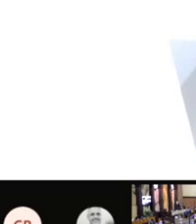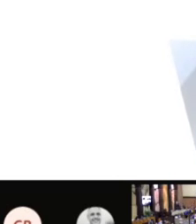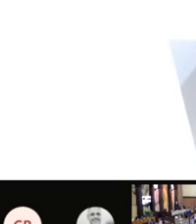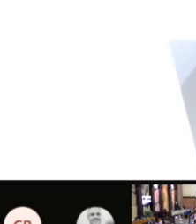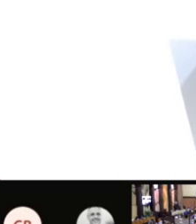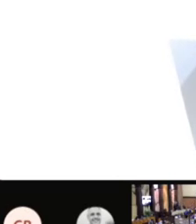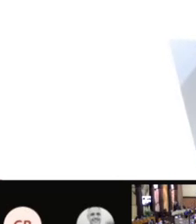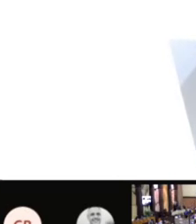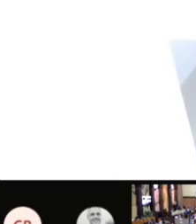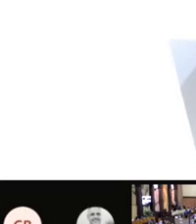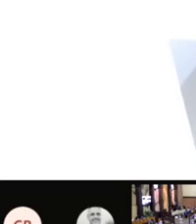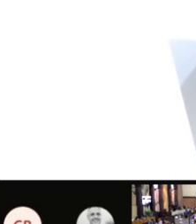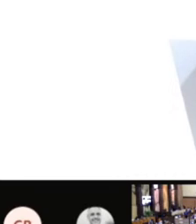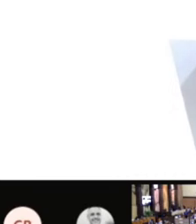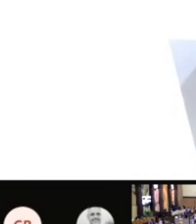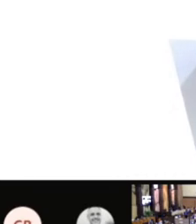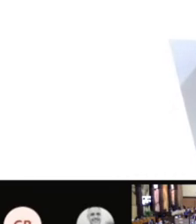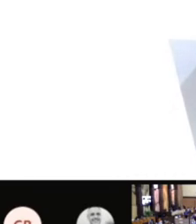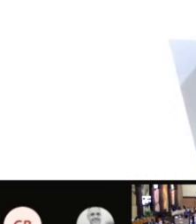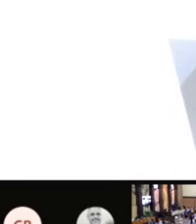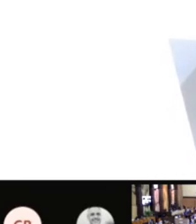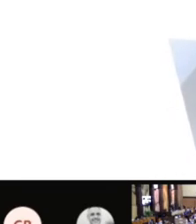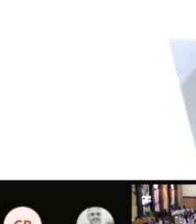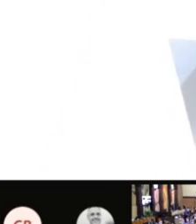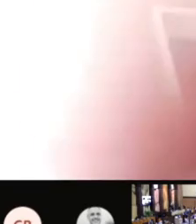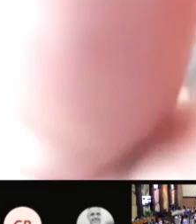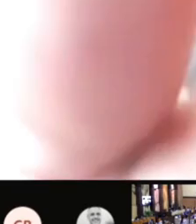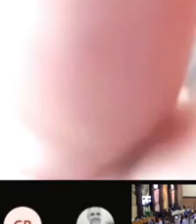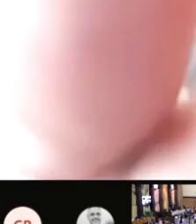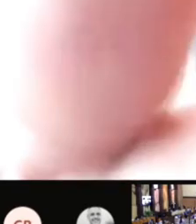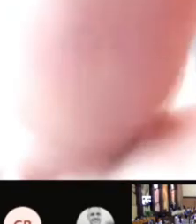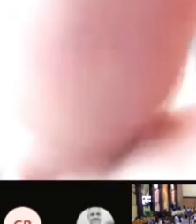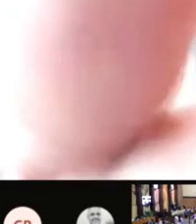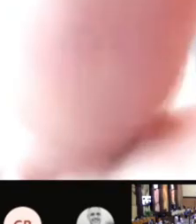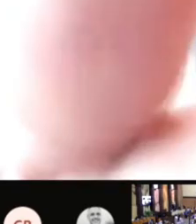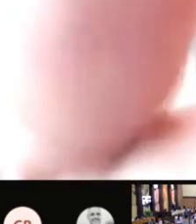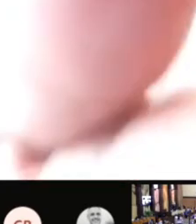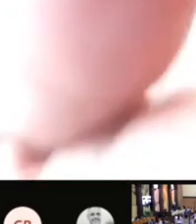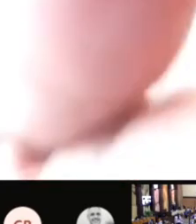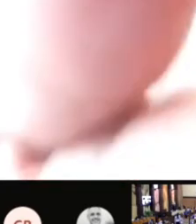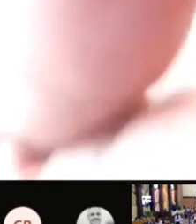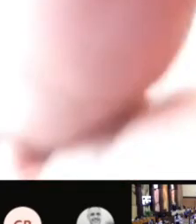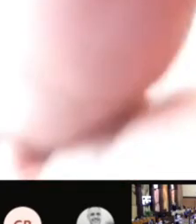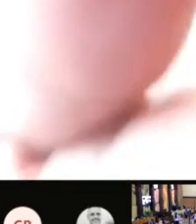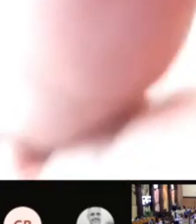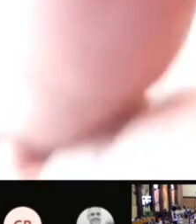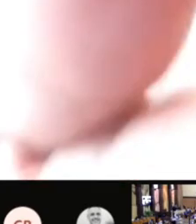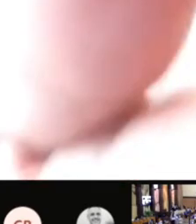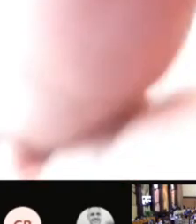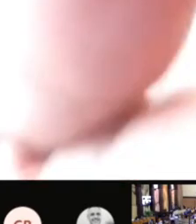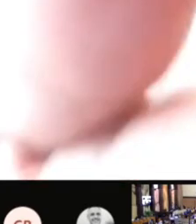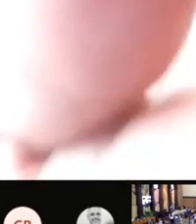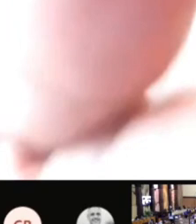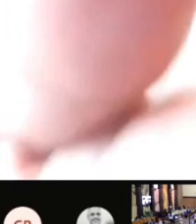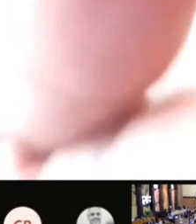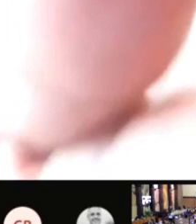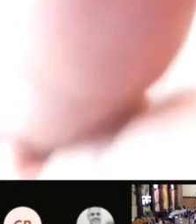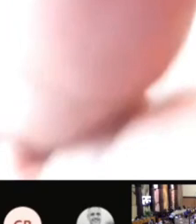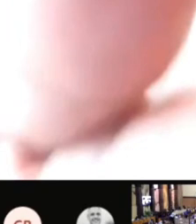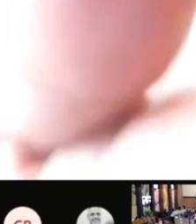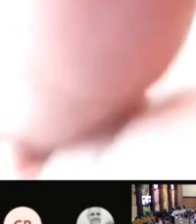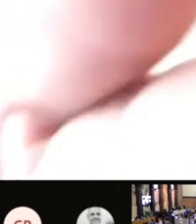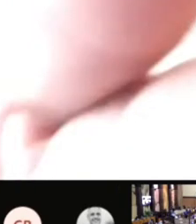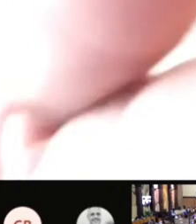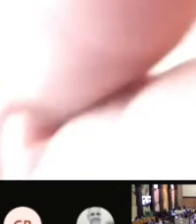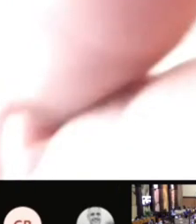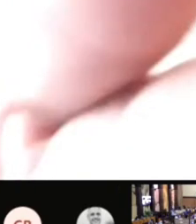You see, Mike has just put on the legislature background. Where's yours? I don't have it. Morning, colleagues.